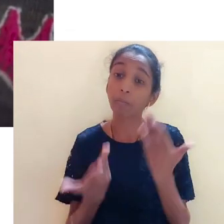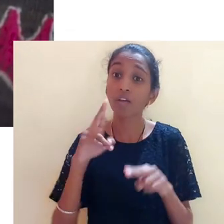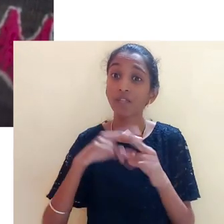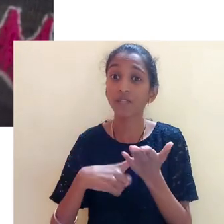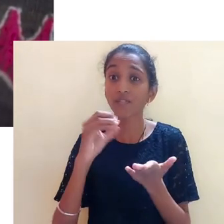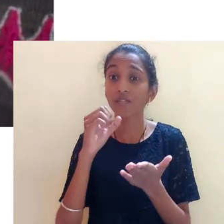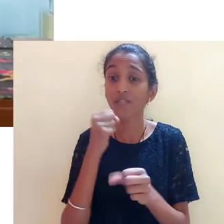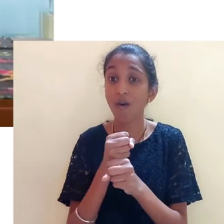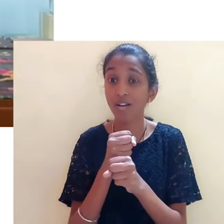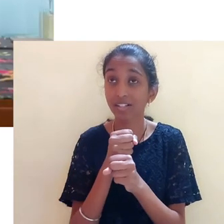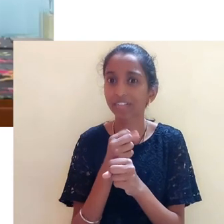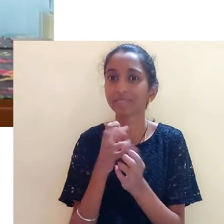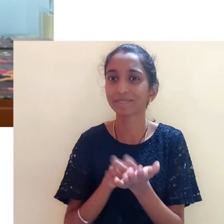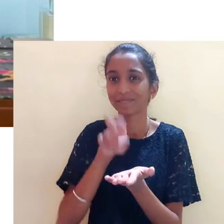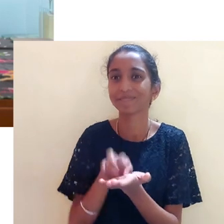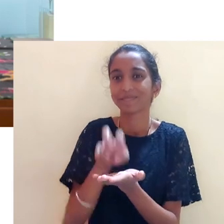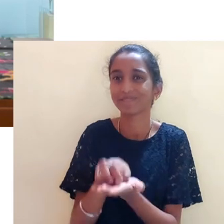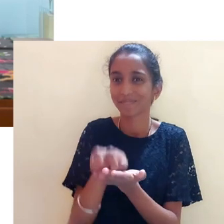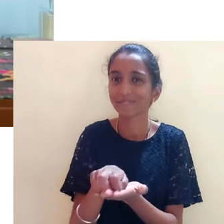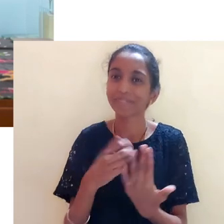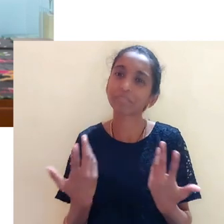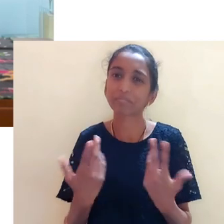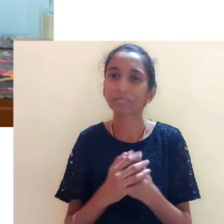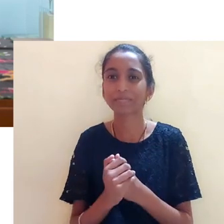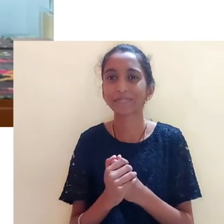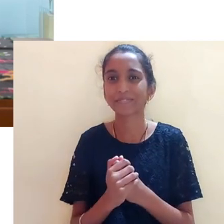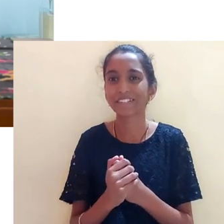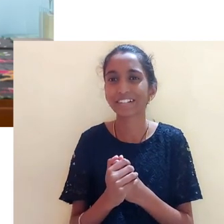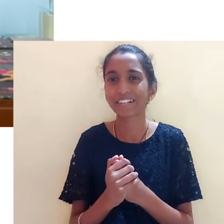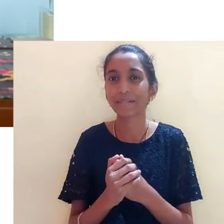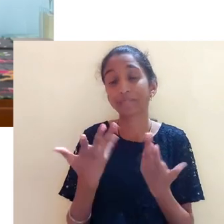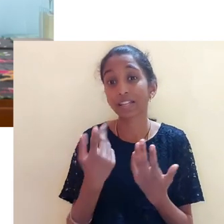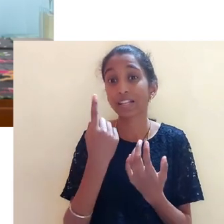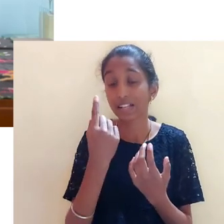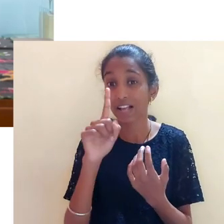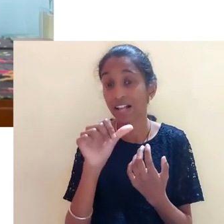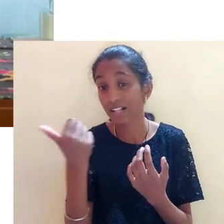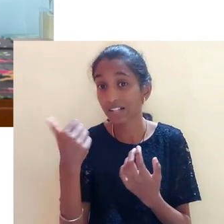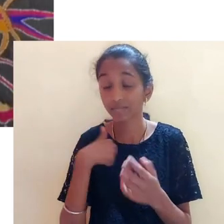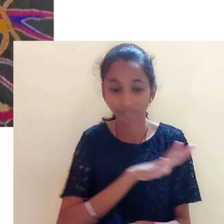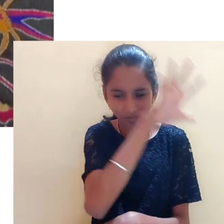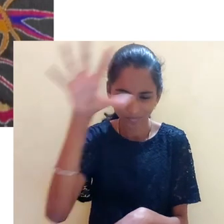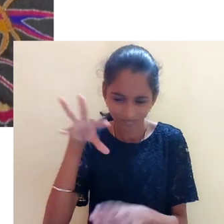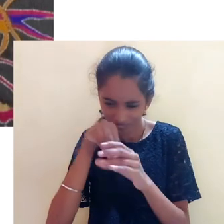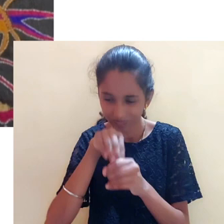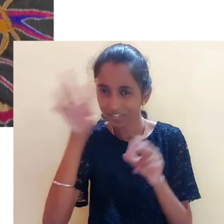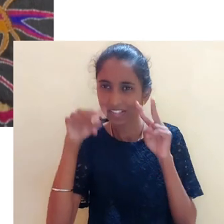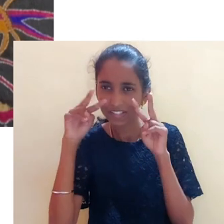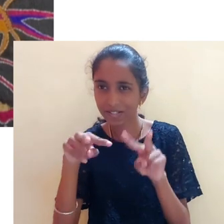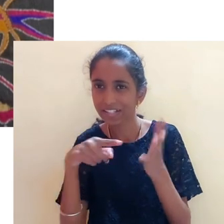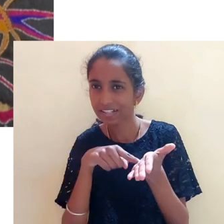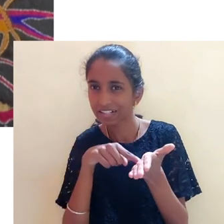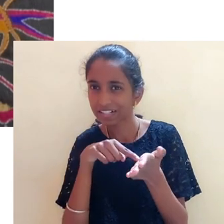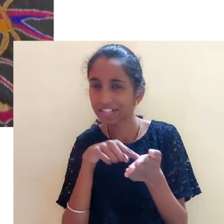frog. Yeah, that's kind of hopping away to get something. Another really like cool thing to look at, this